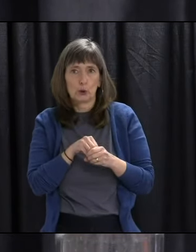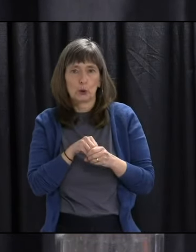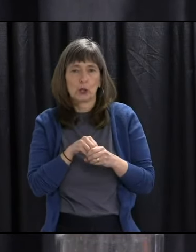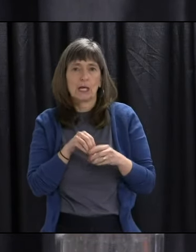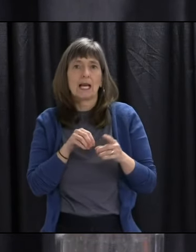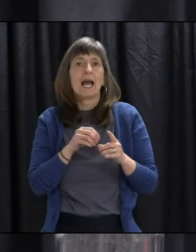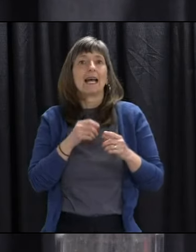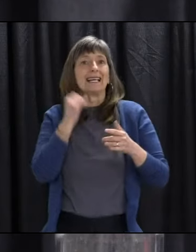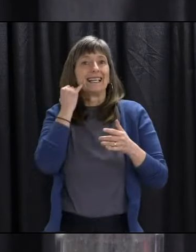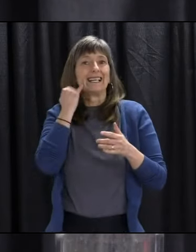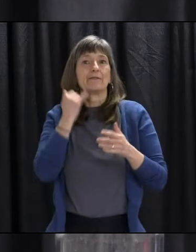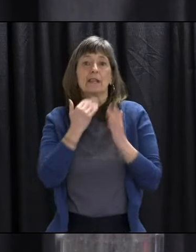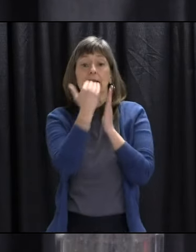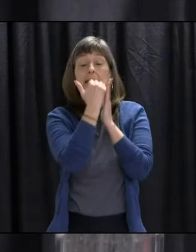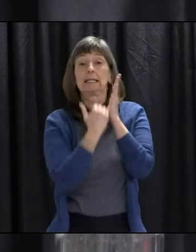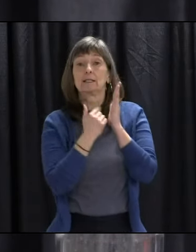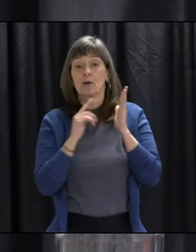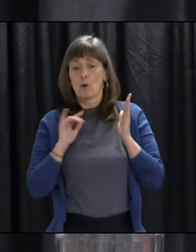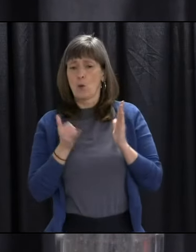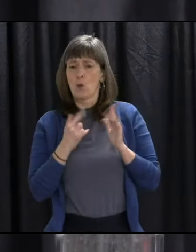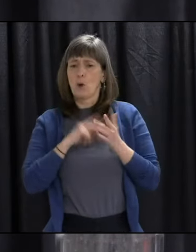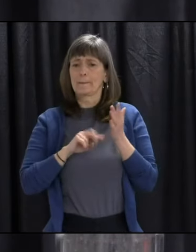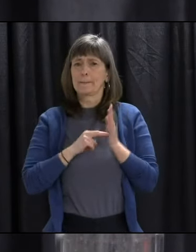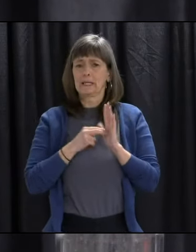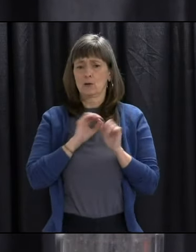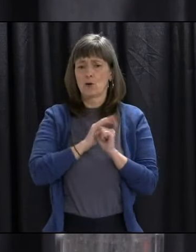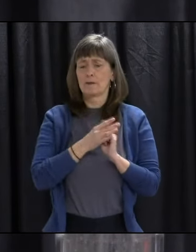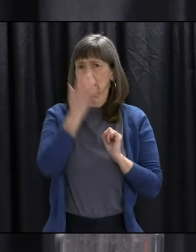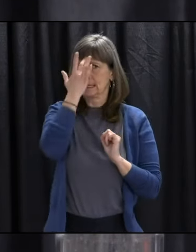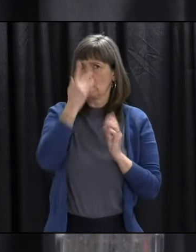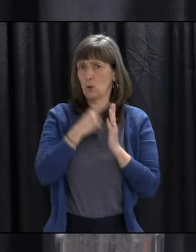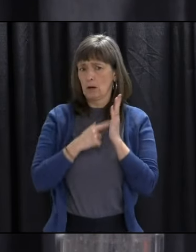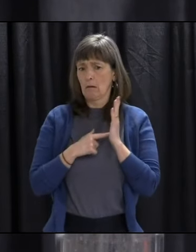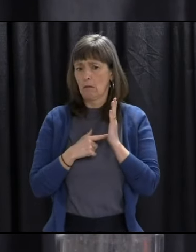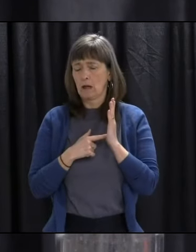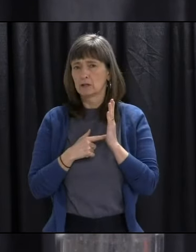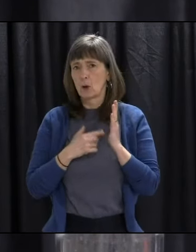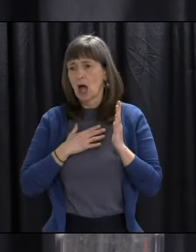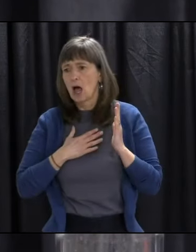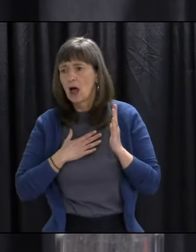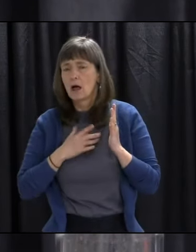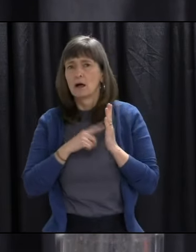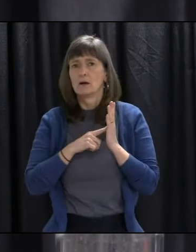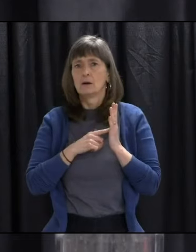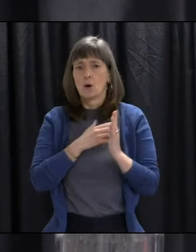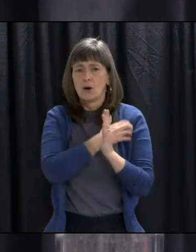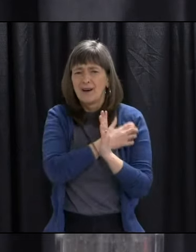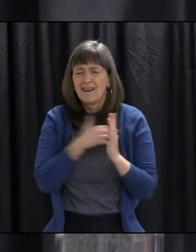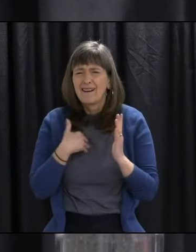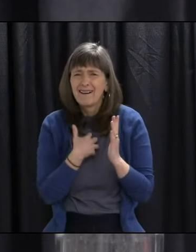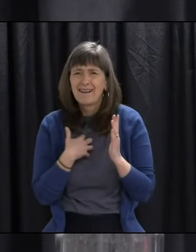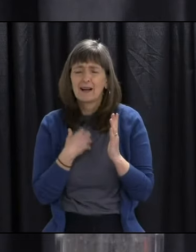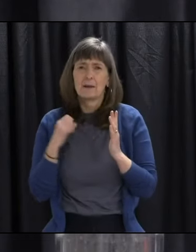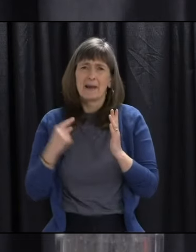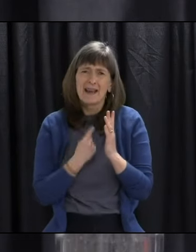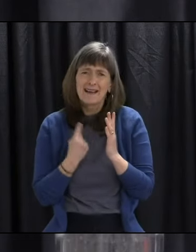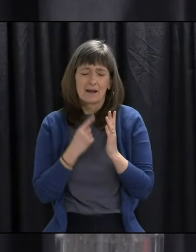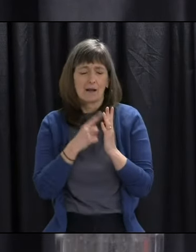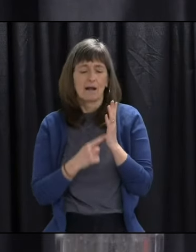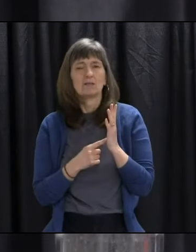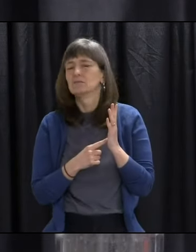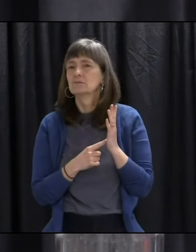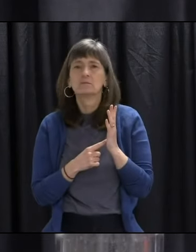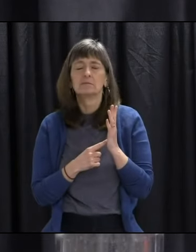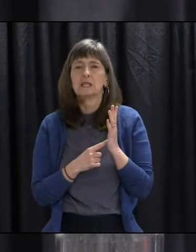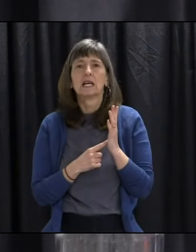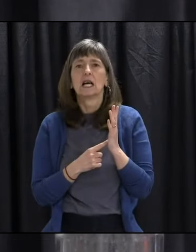7 symptoms. And it removed from that list things like shortness of breath or respiratory difficulties, which had limited it